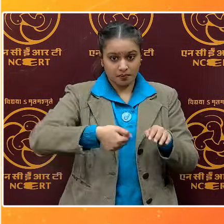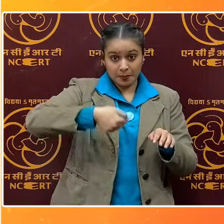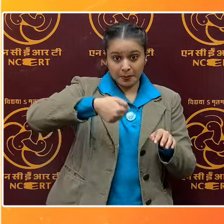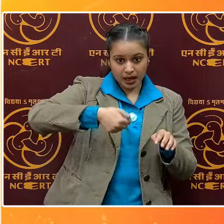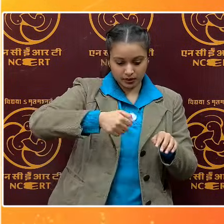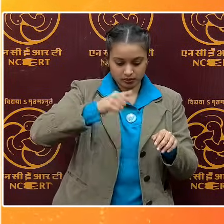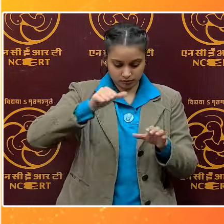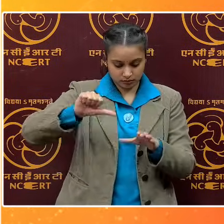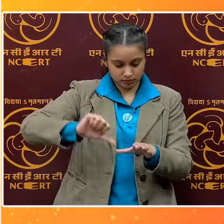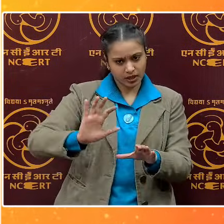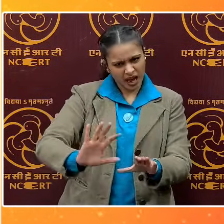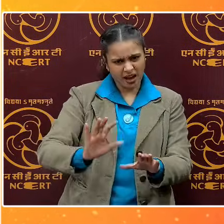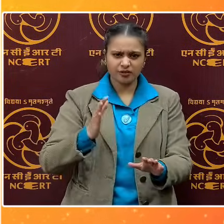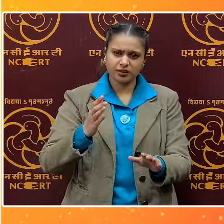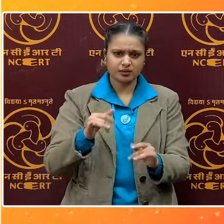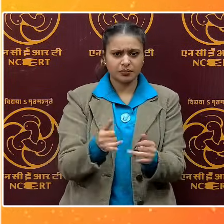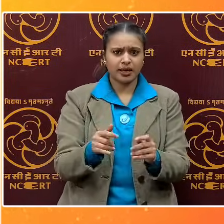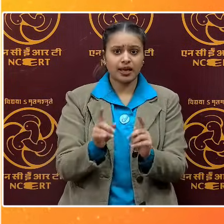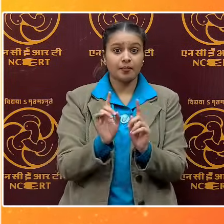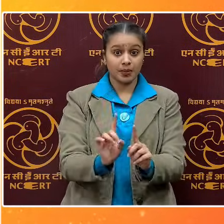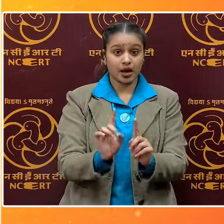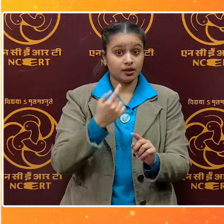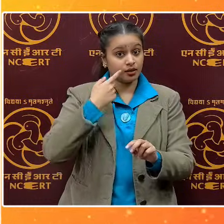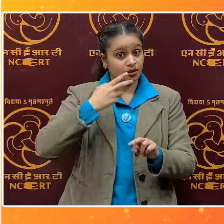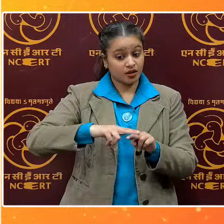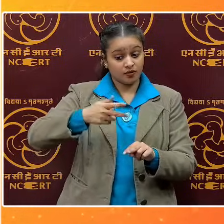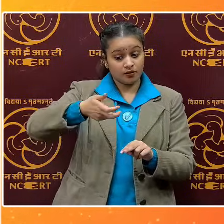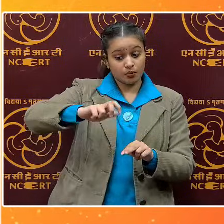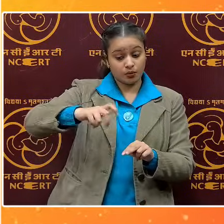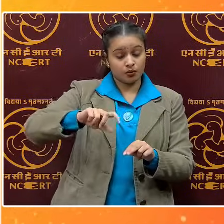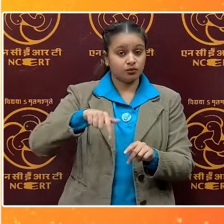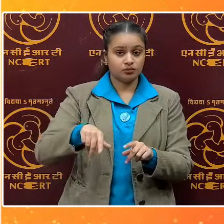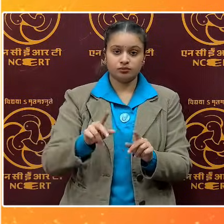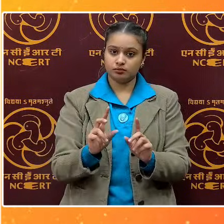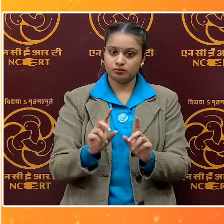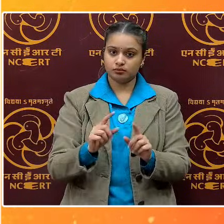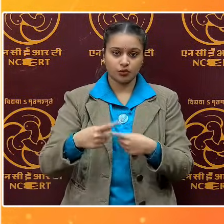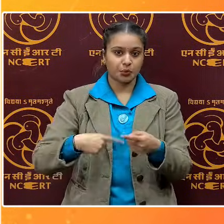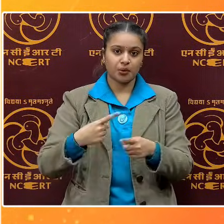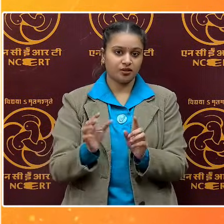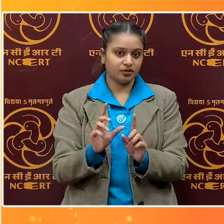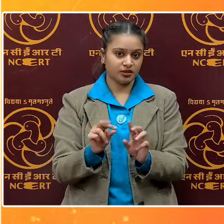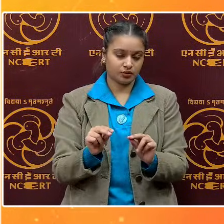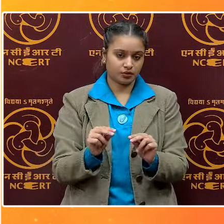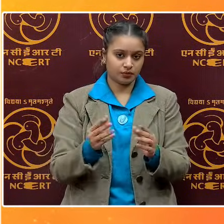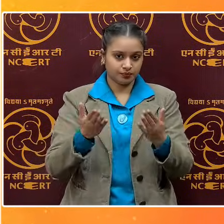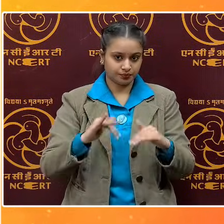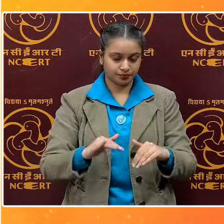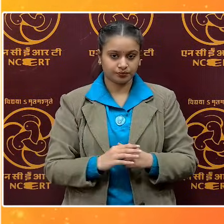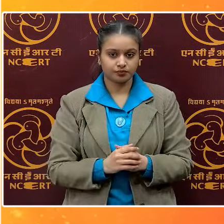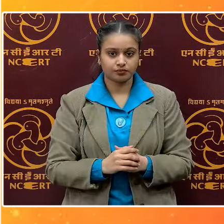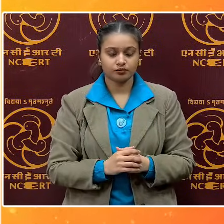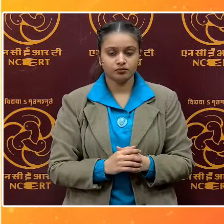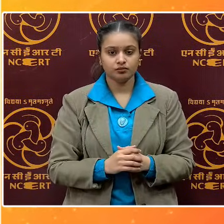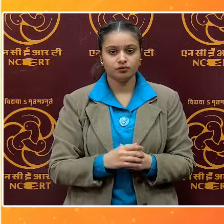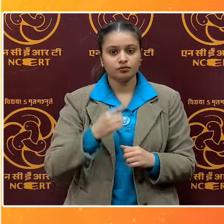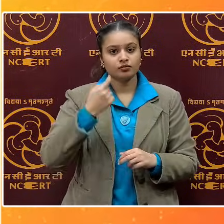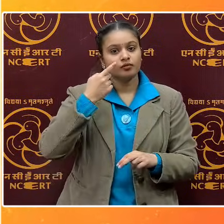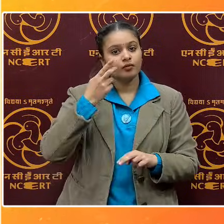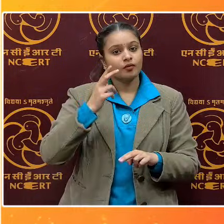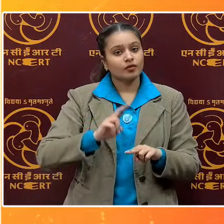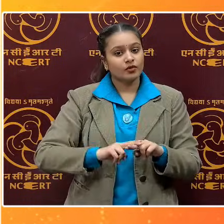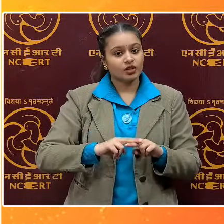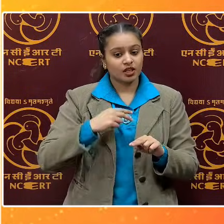it Yeah. is there. But if not we with the want running to, water, not it's always. precious. Yes. Yeah. And using leftover water